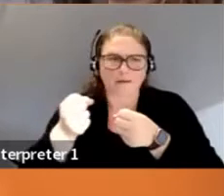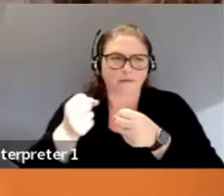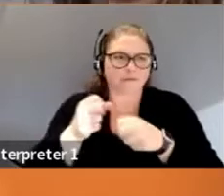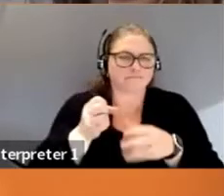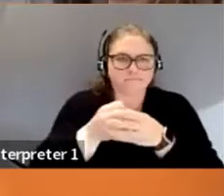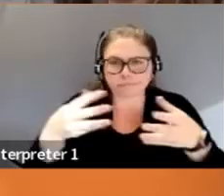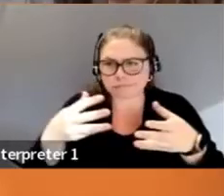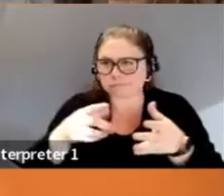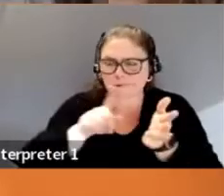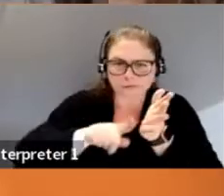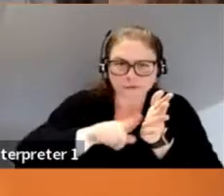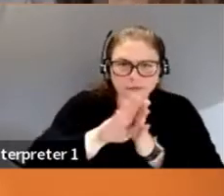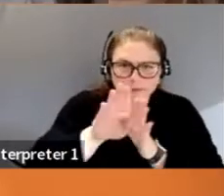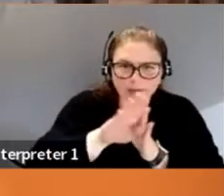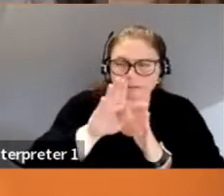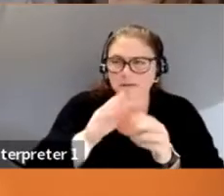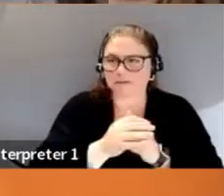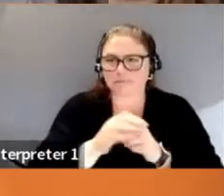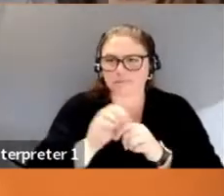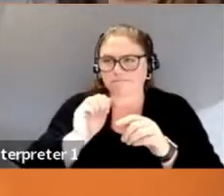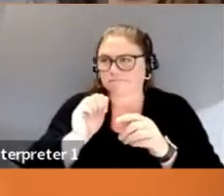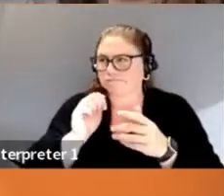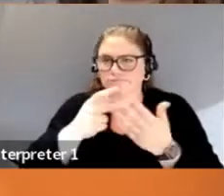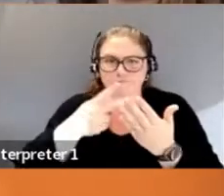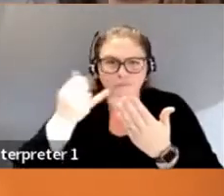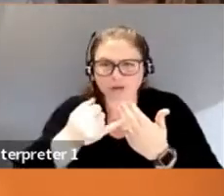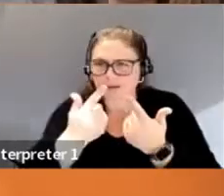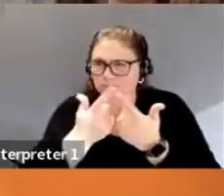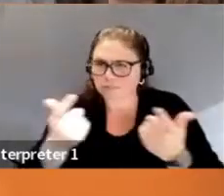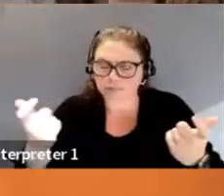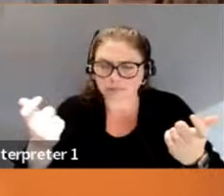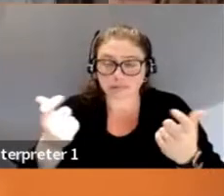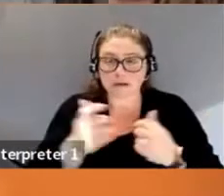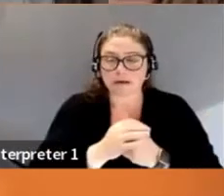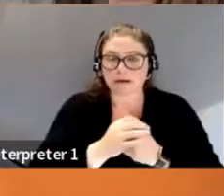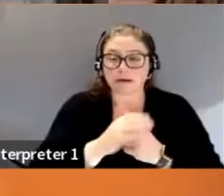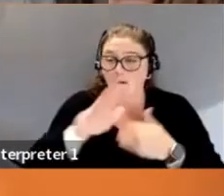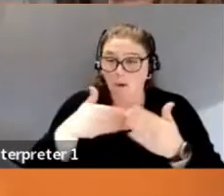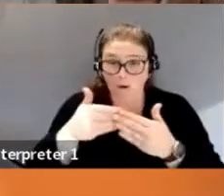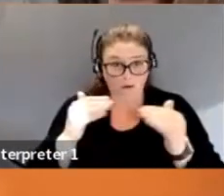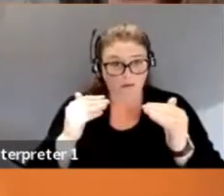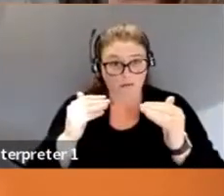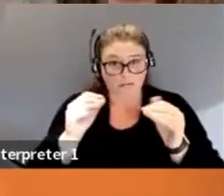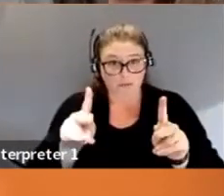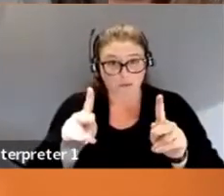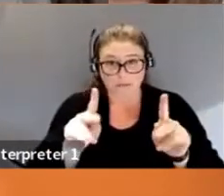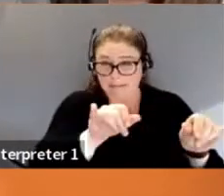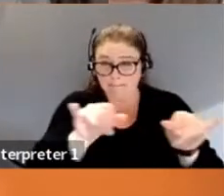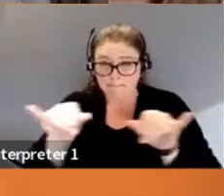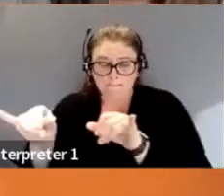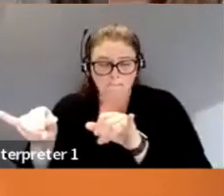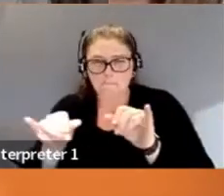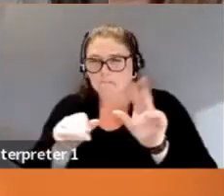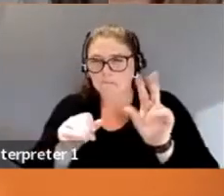initiatives, objectives. Not all tools are created equal. And today, the Pocketed team will show you how to